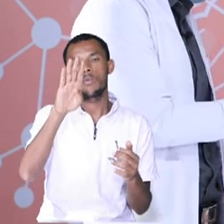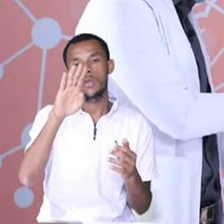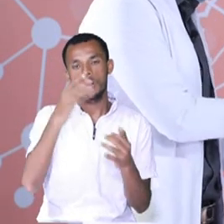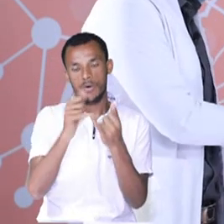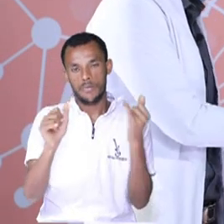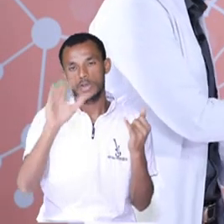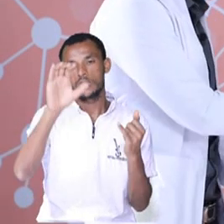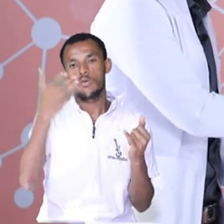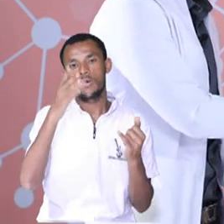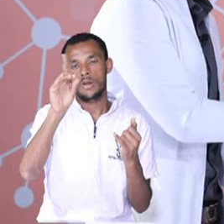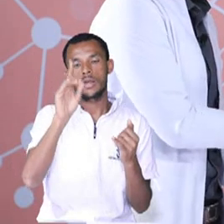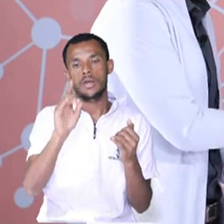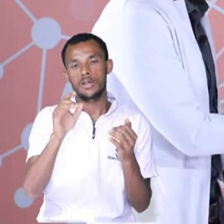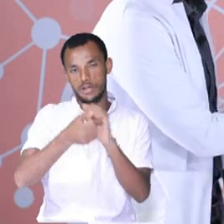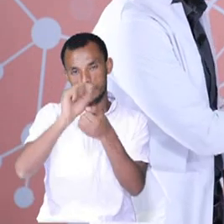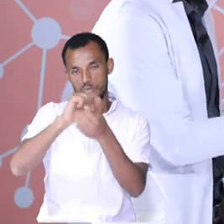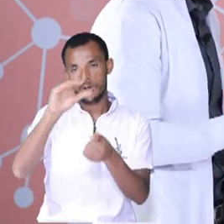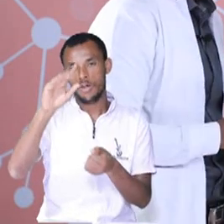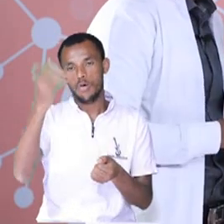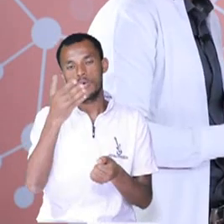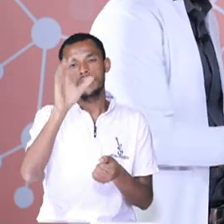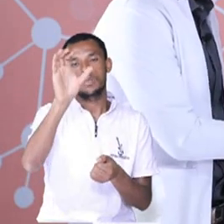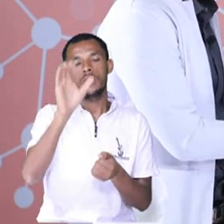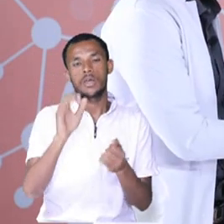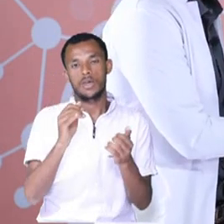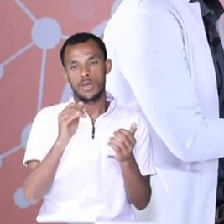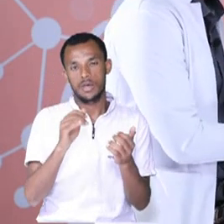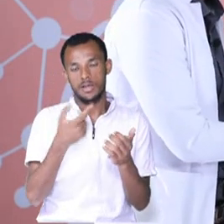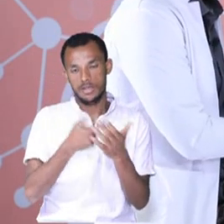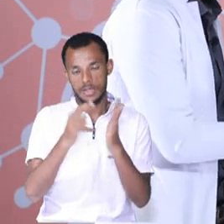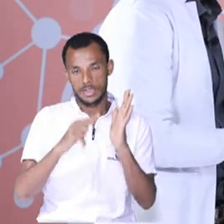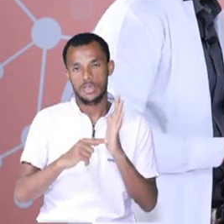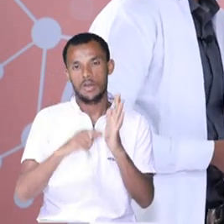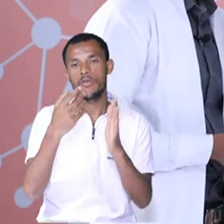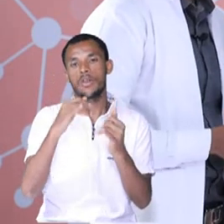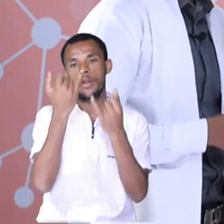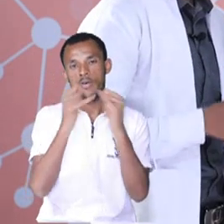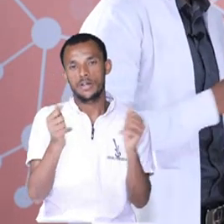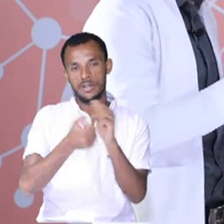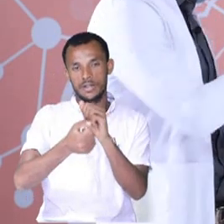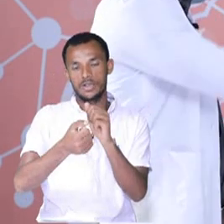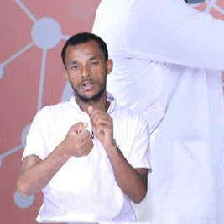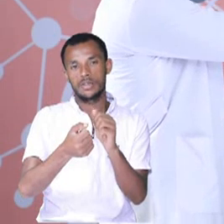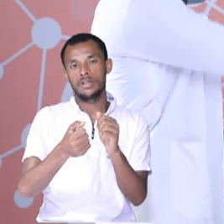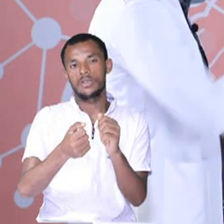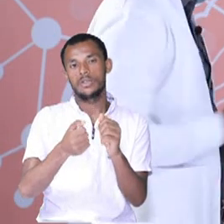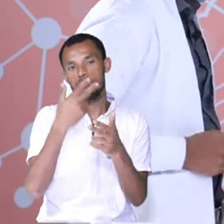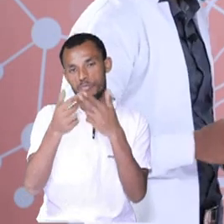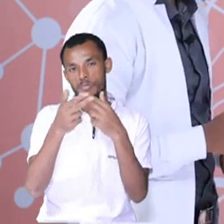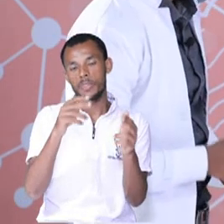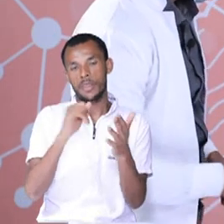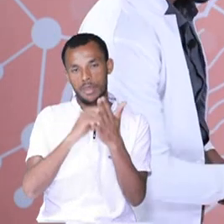changed into d over c. In the case of changing d over c, this sign of division is changed into